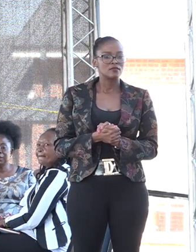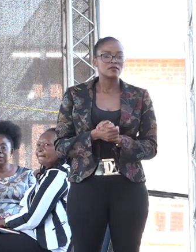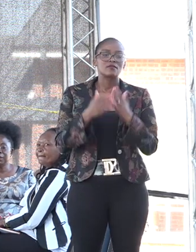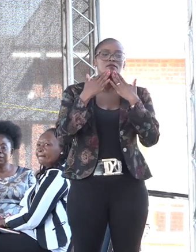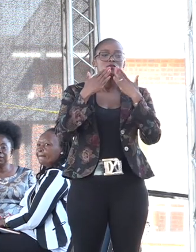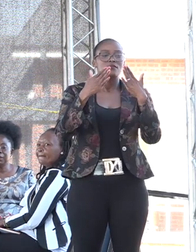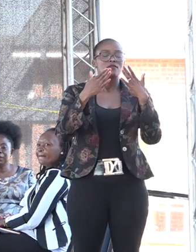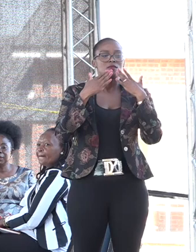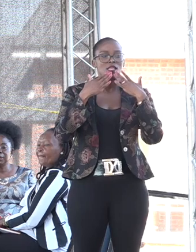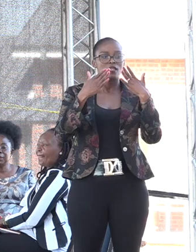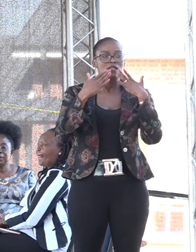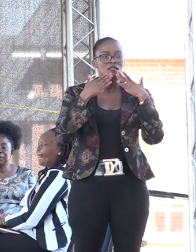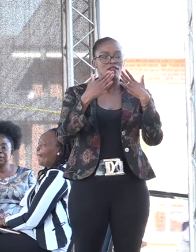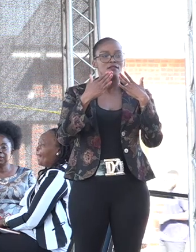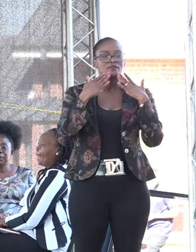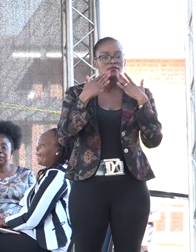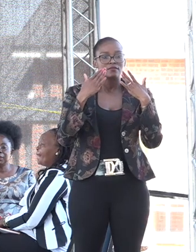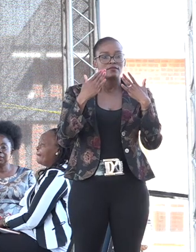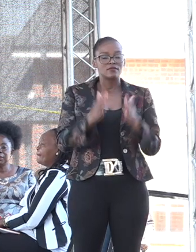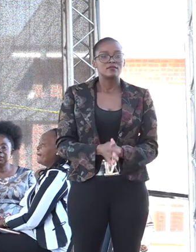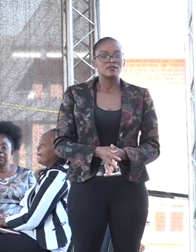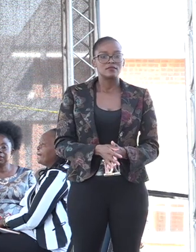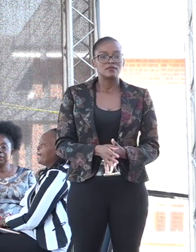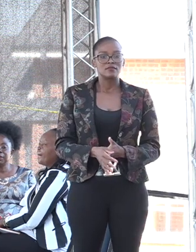Thank you, thank you, thank you.